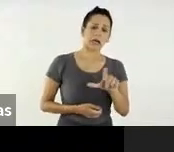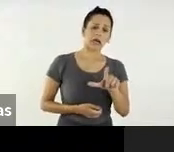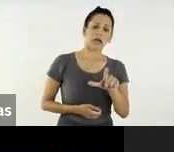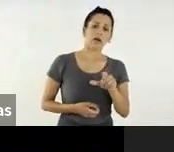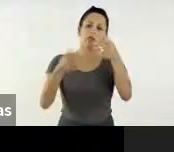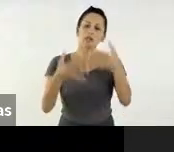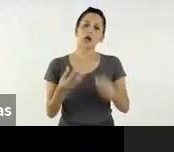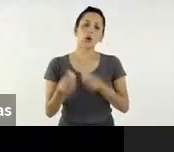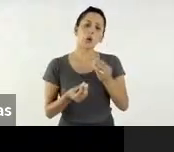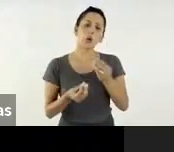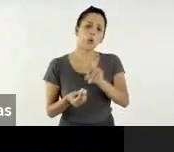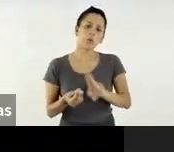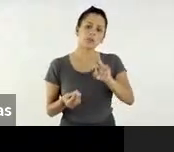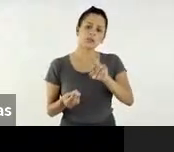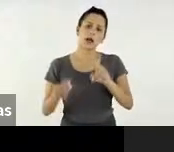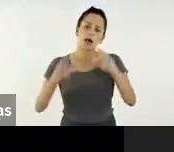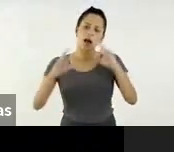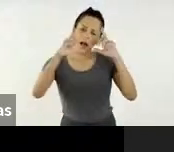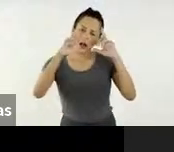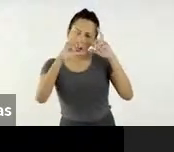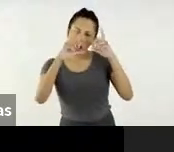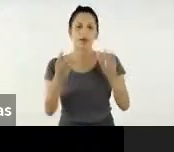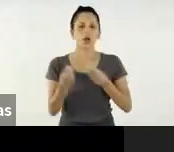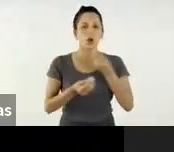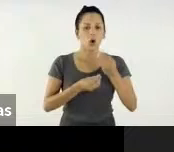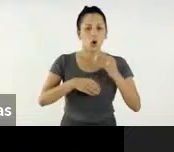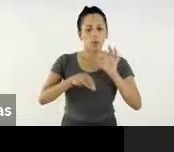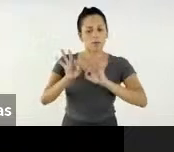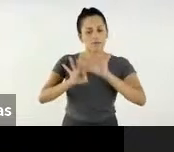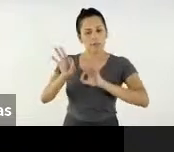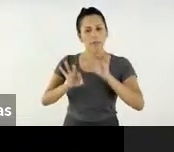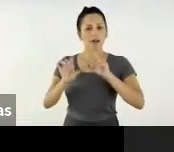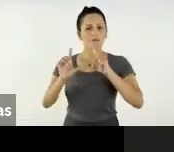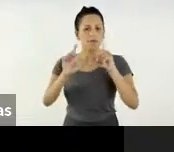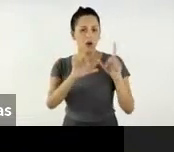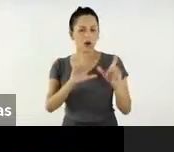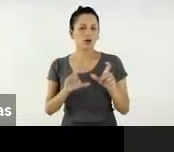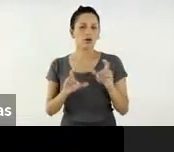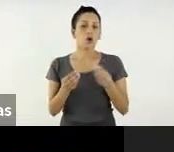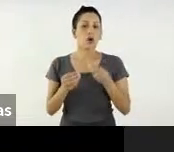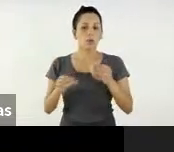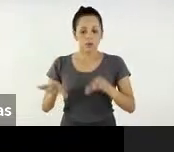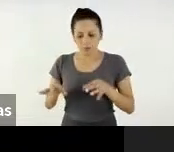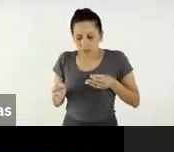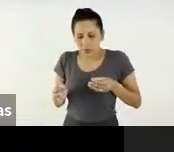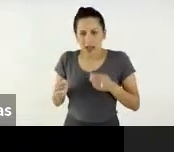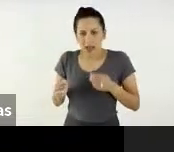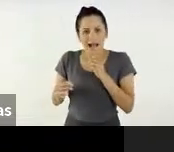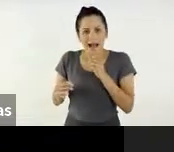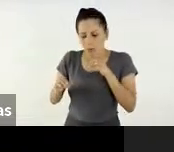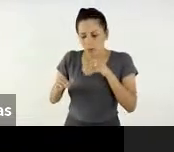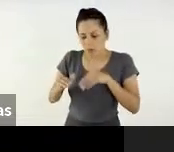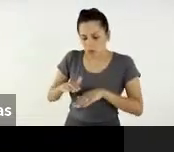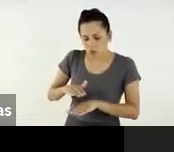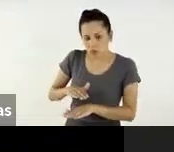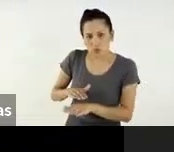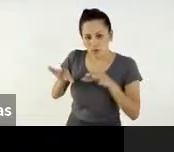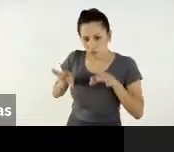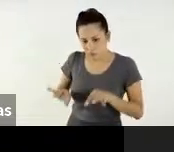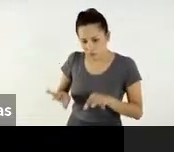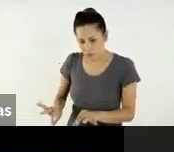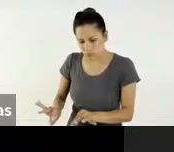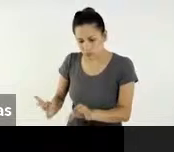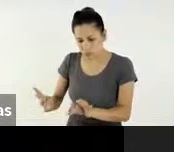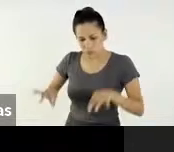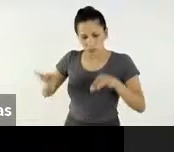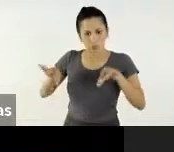develop color film, how to create photo erotica, how to conceive of exhibits, a magazine, and publish their photography work. So